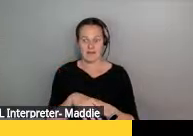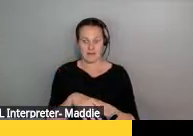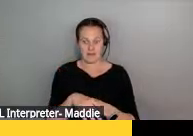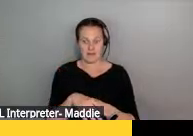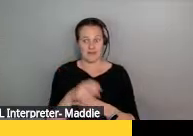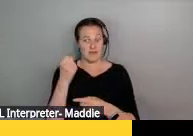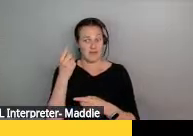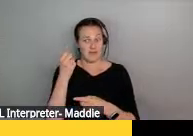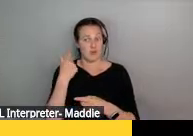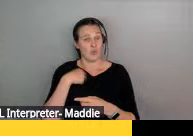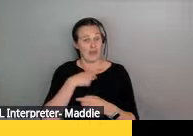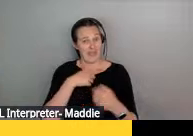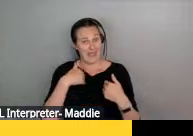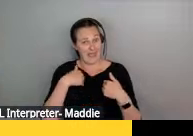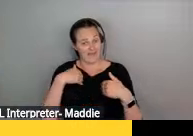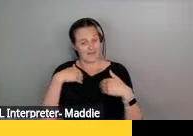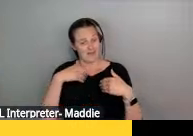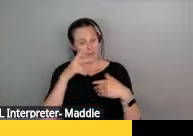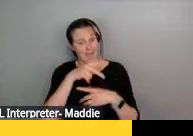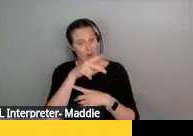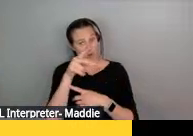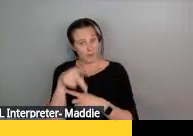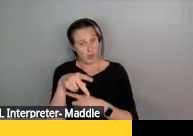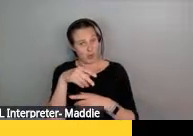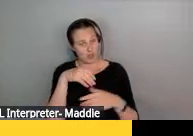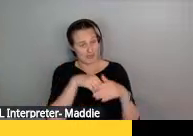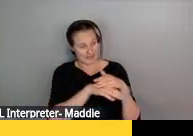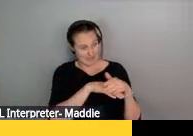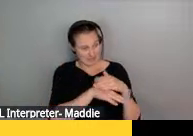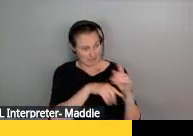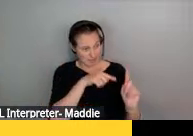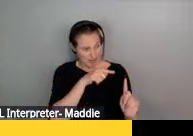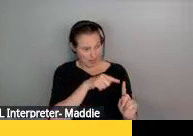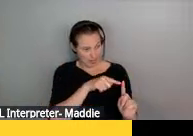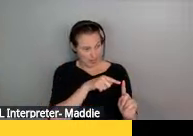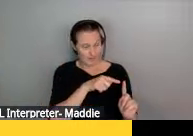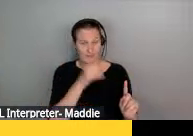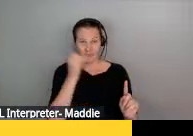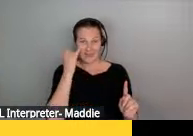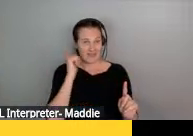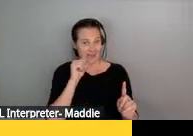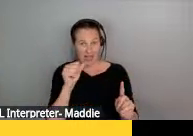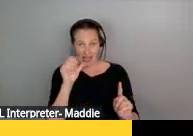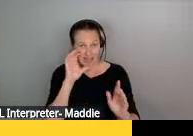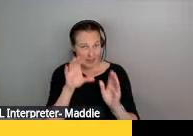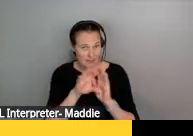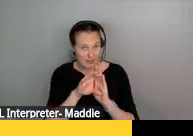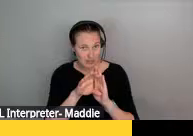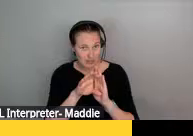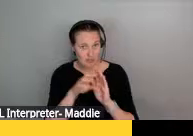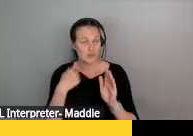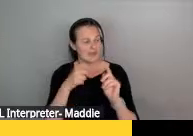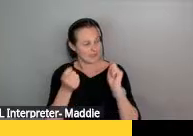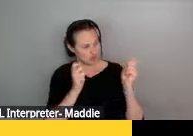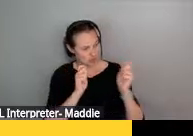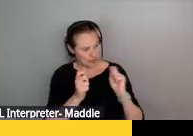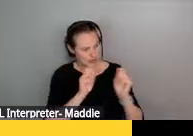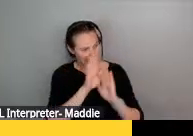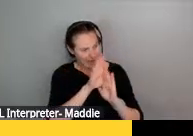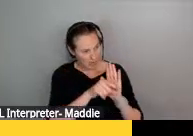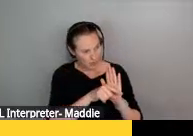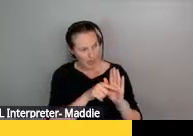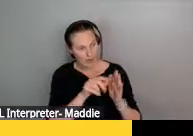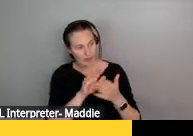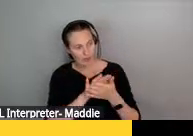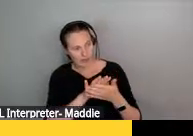accessible PowerPoint, if we have a PowerPoint that is not an image, we can change the background, we can change the contrast and